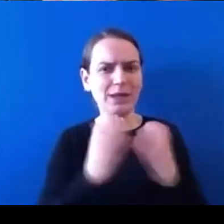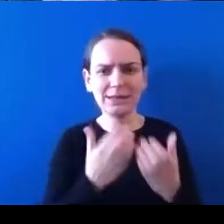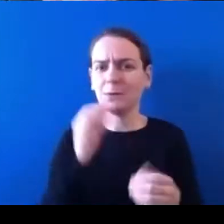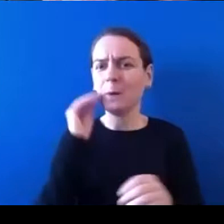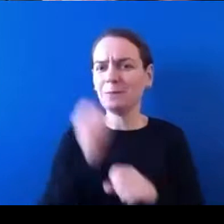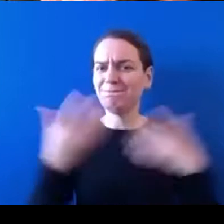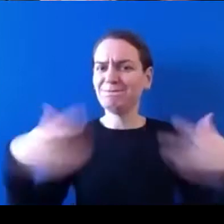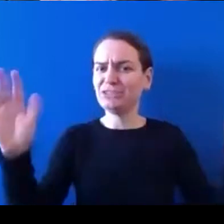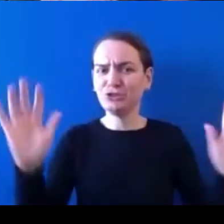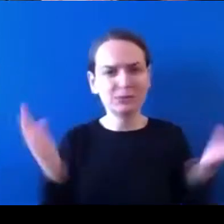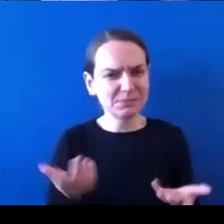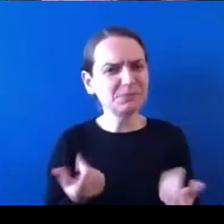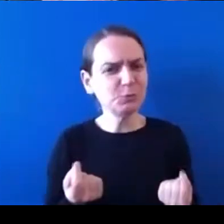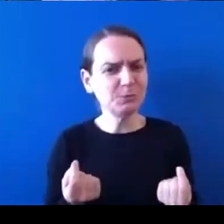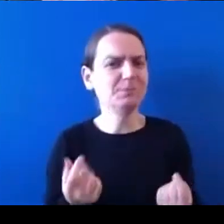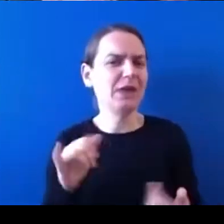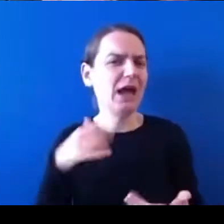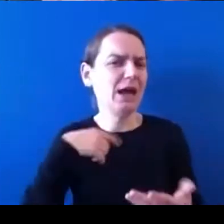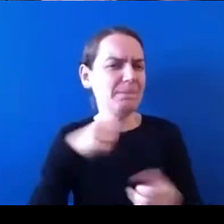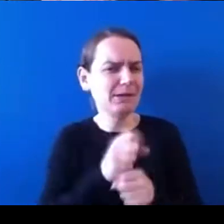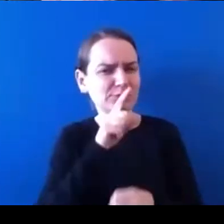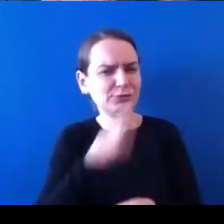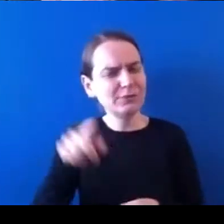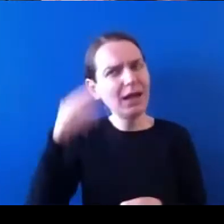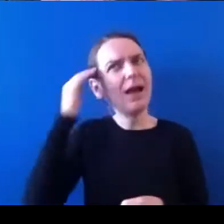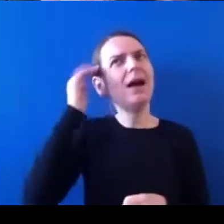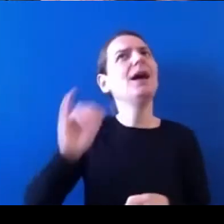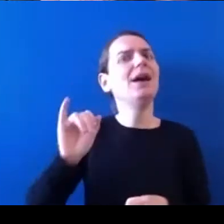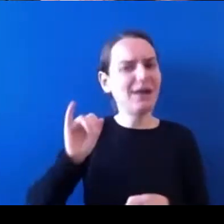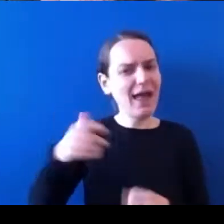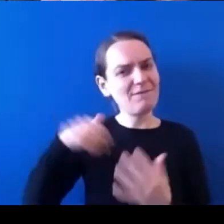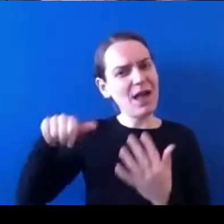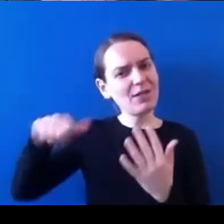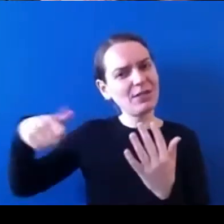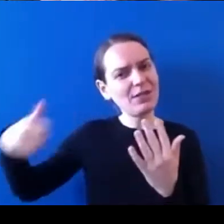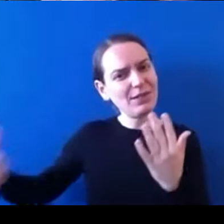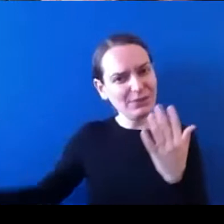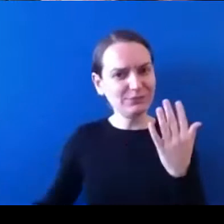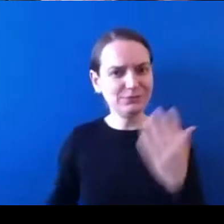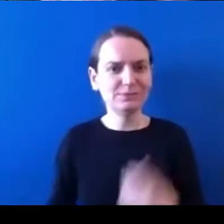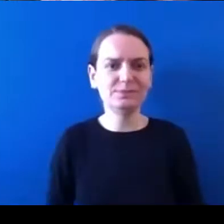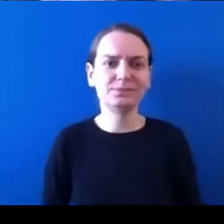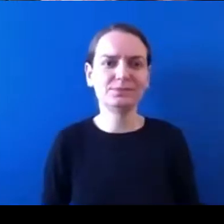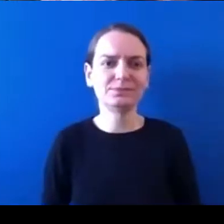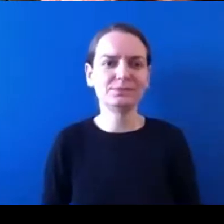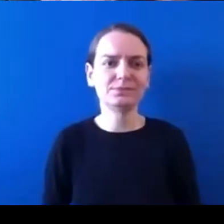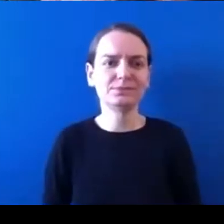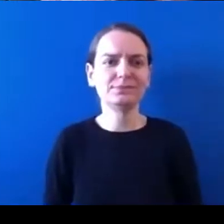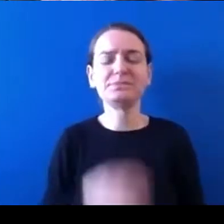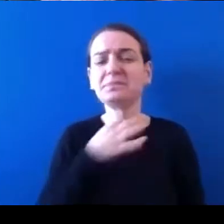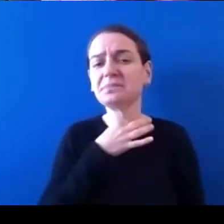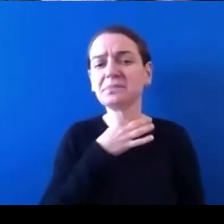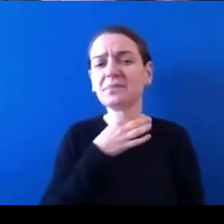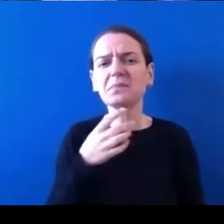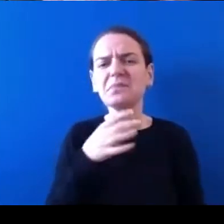you. Do you want a quiet dorm? My daughter was a nursing student, and every school we went to, they